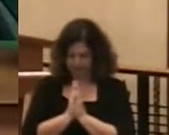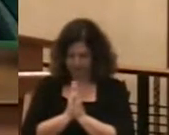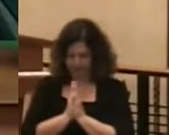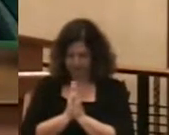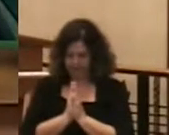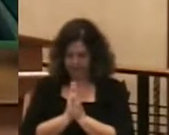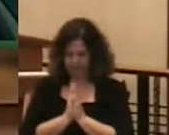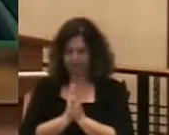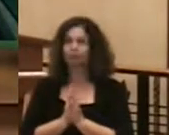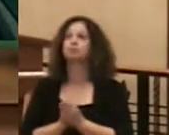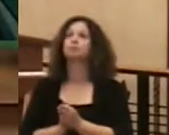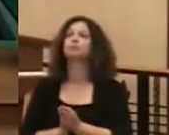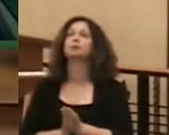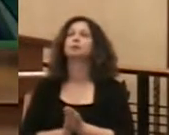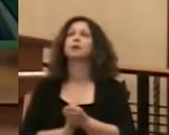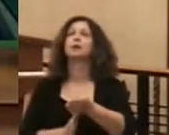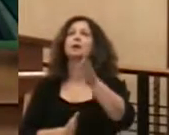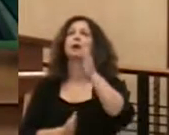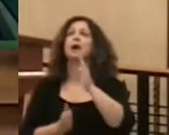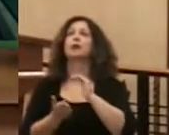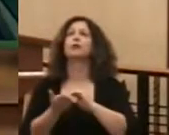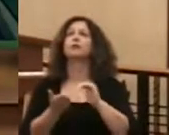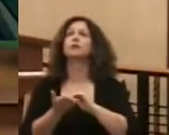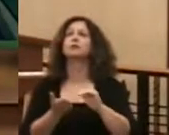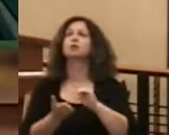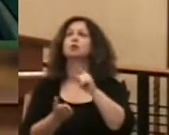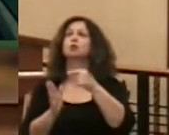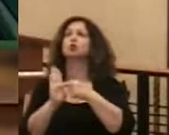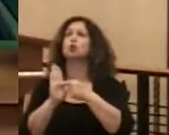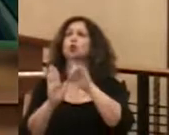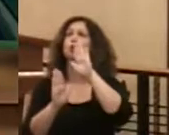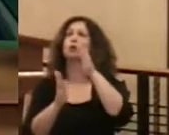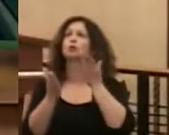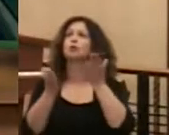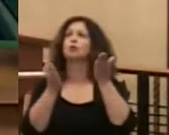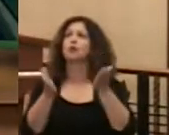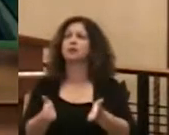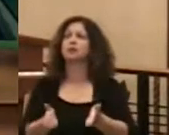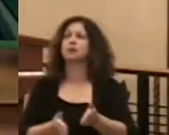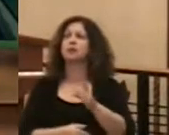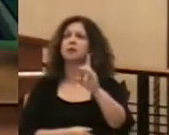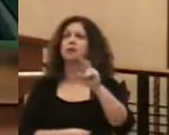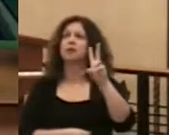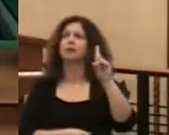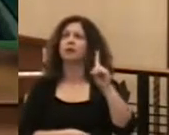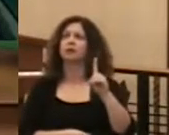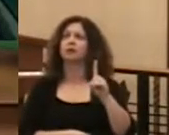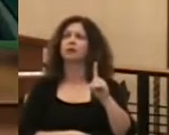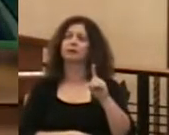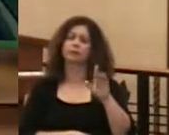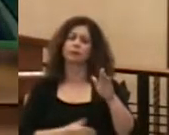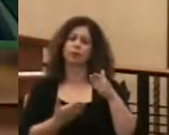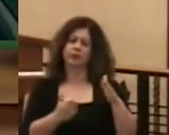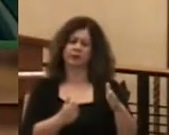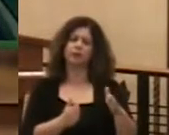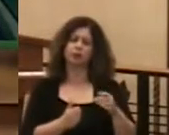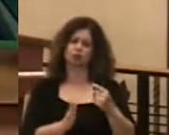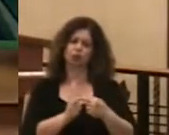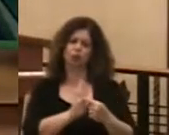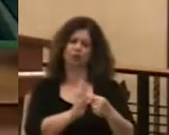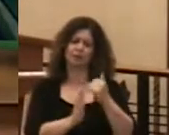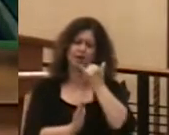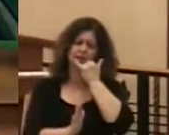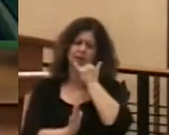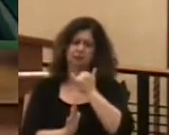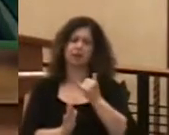God of forgiveness, you showed your servant David the error of his ways and forgave him his sins. Forgive us and help us